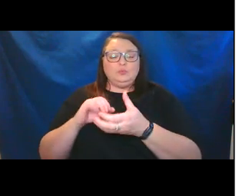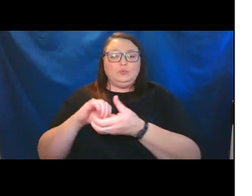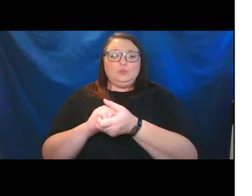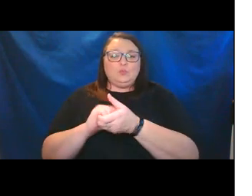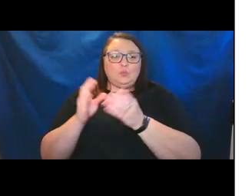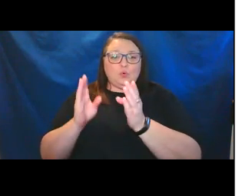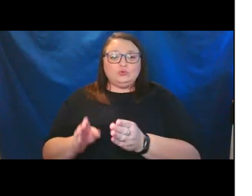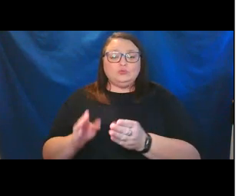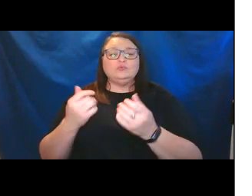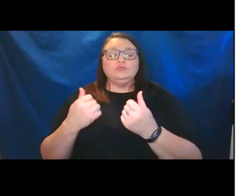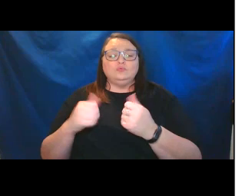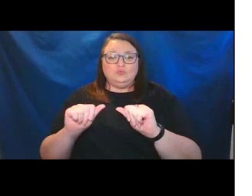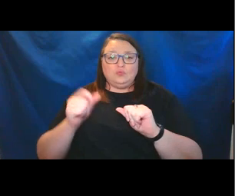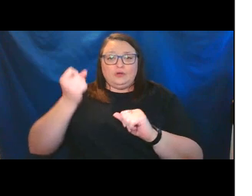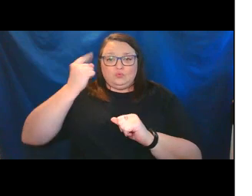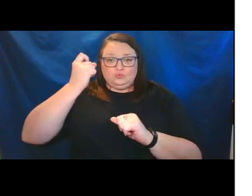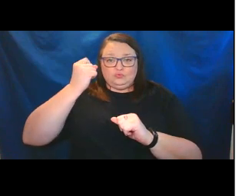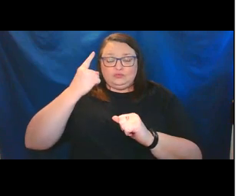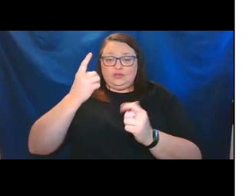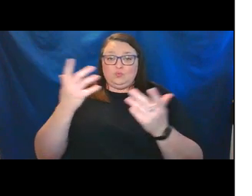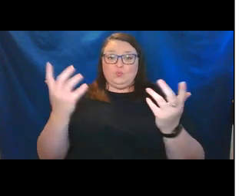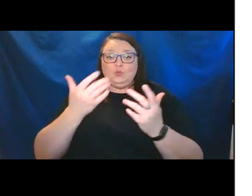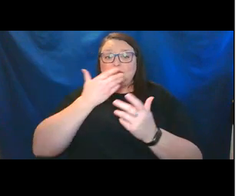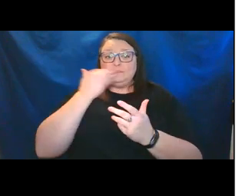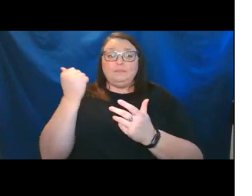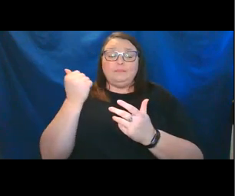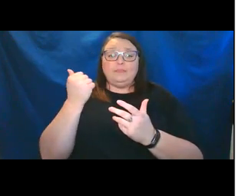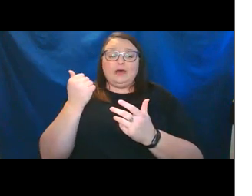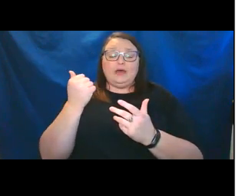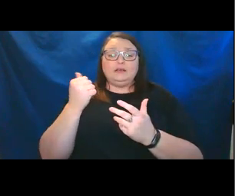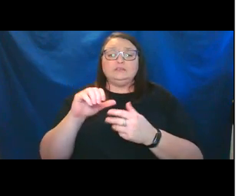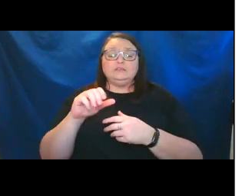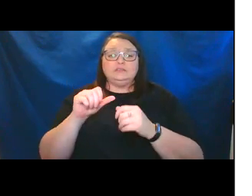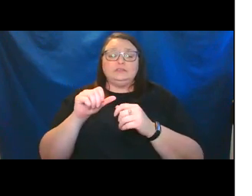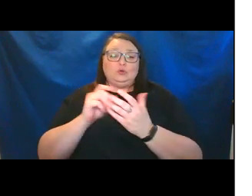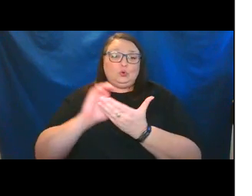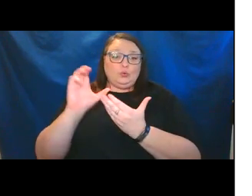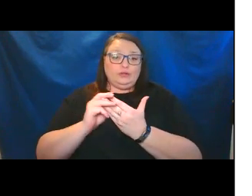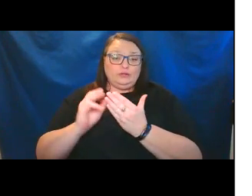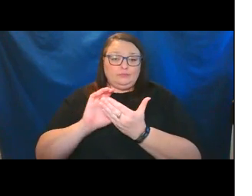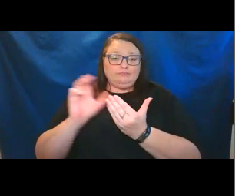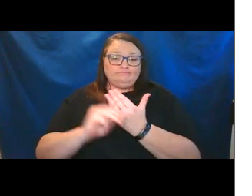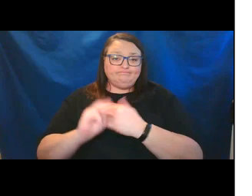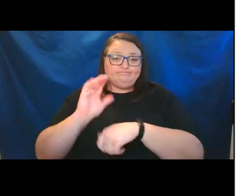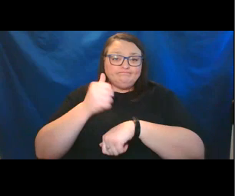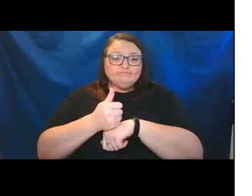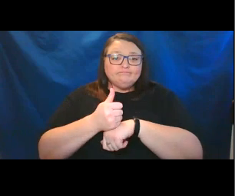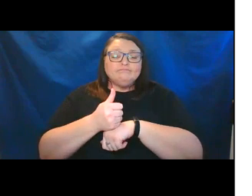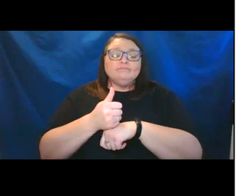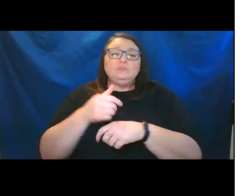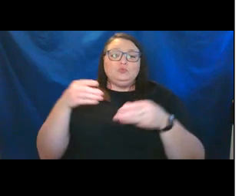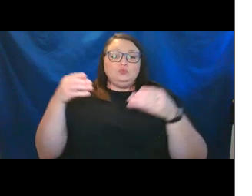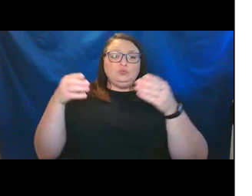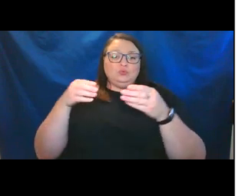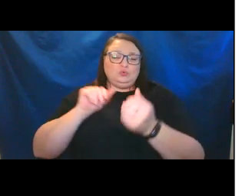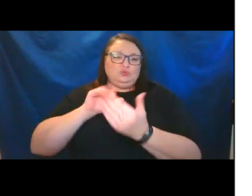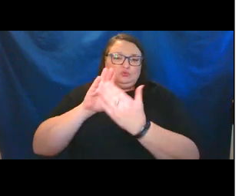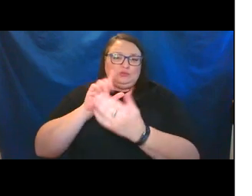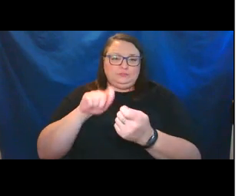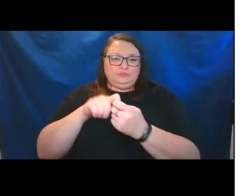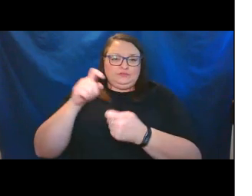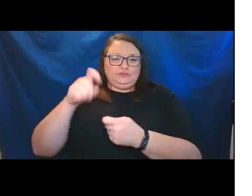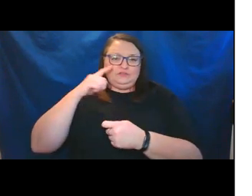try to understand what would be the best climate resilient curriculum to address the specific needs of each one of those